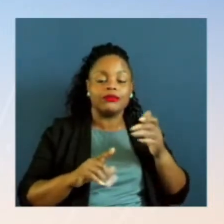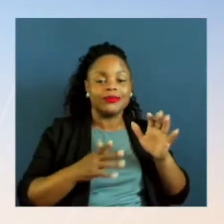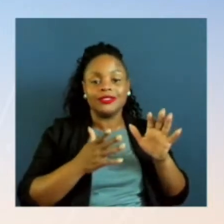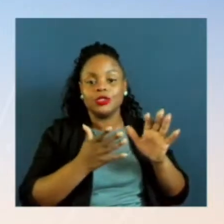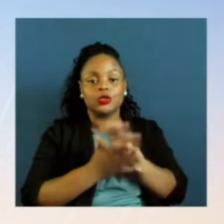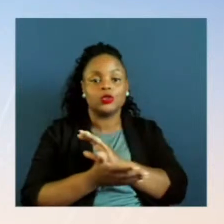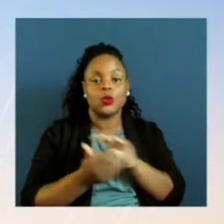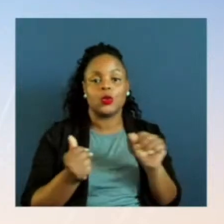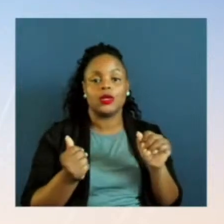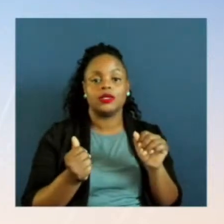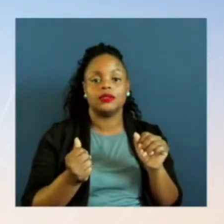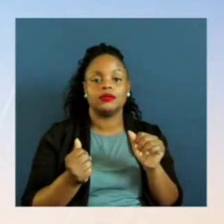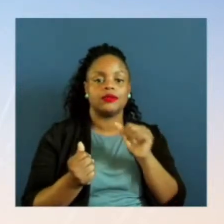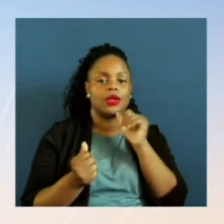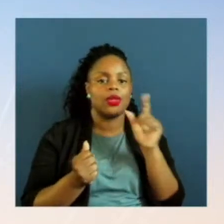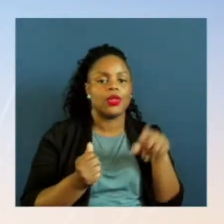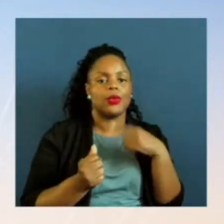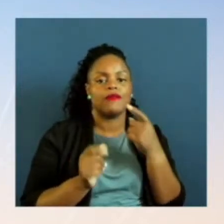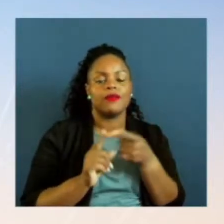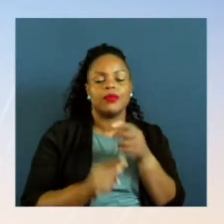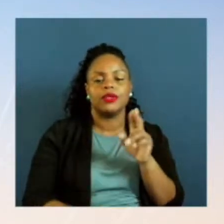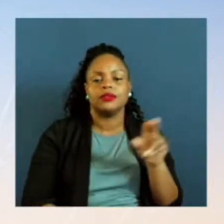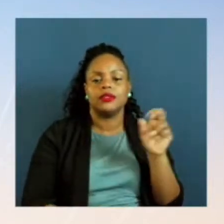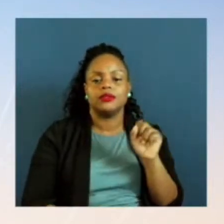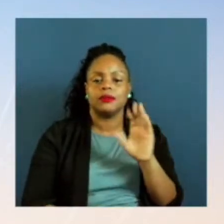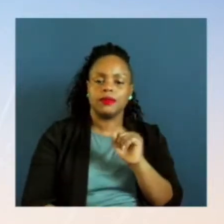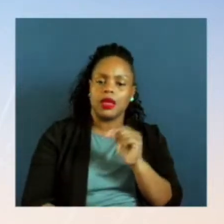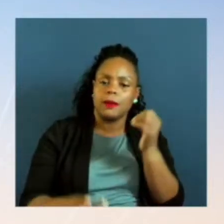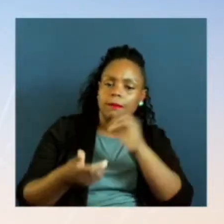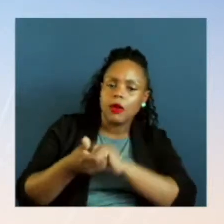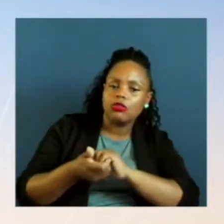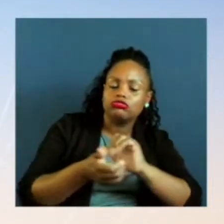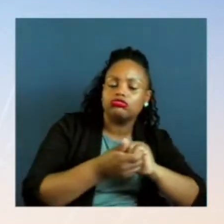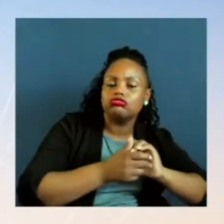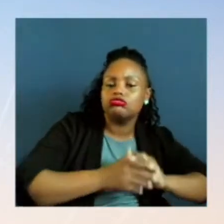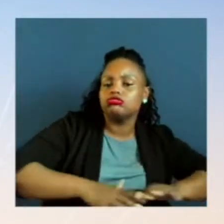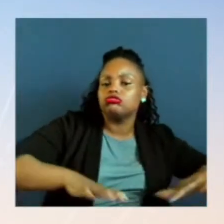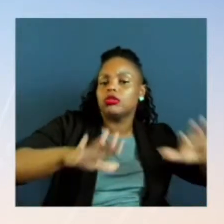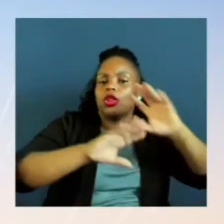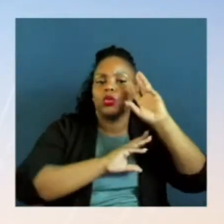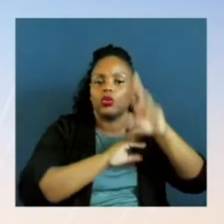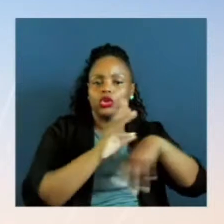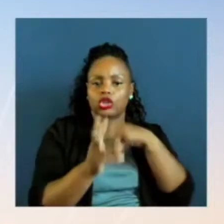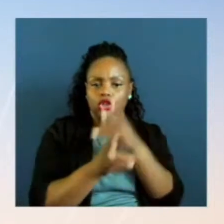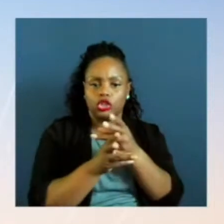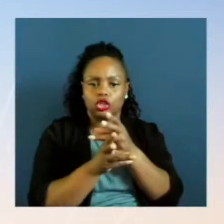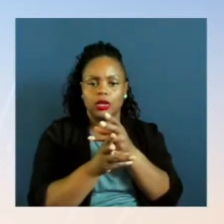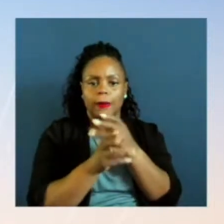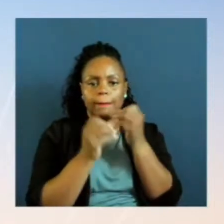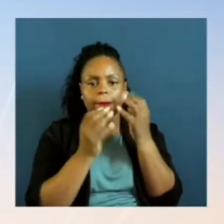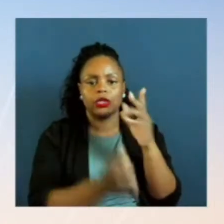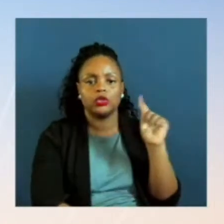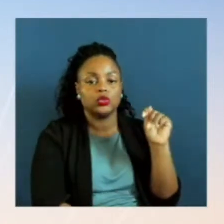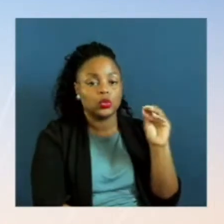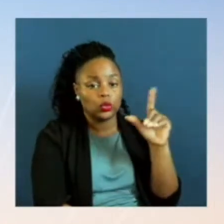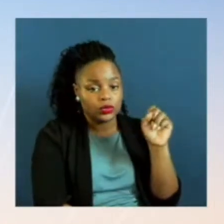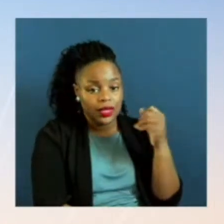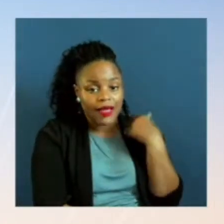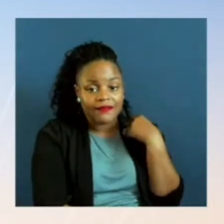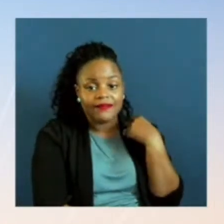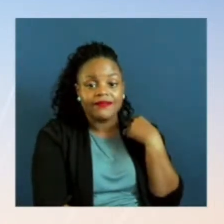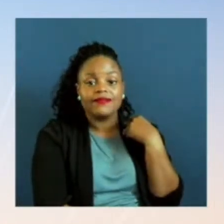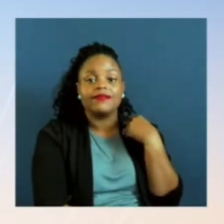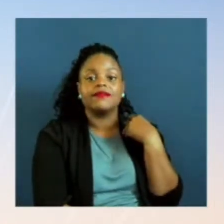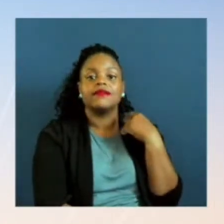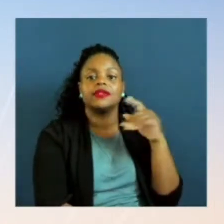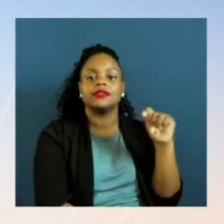to our partners and countries around the world. And there's a range of tools and tactics. So that's what he was conveying. Just one more Go ahead. Go ahead.